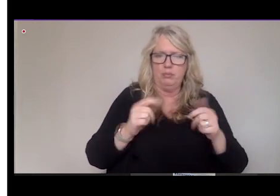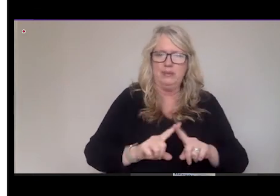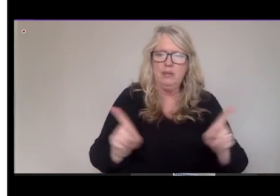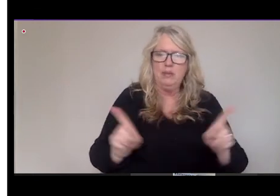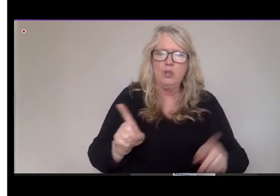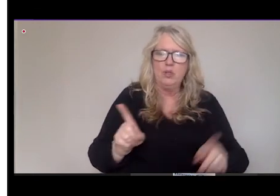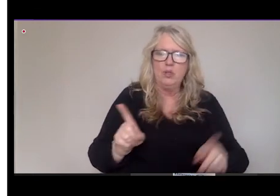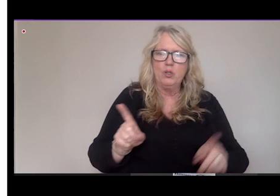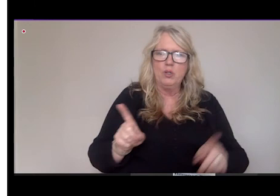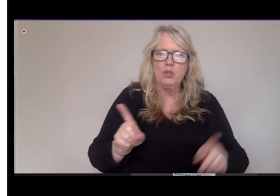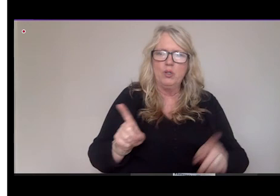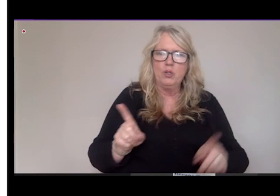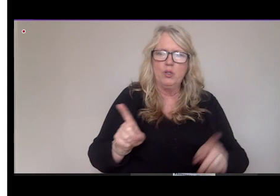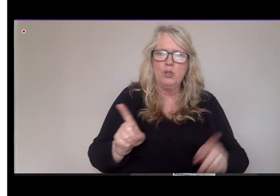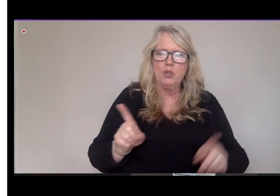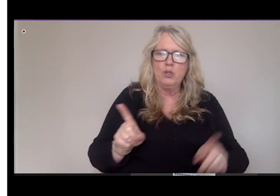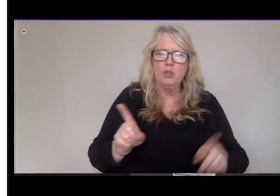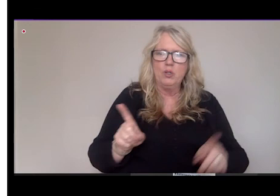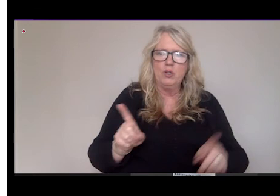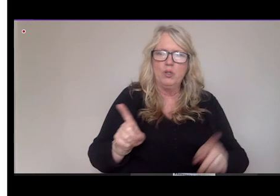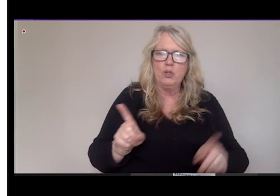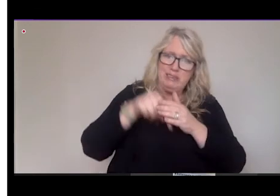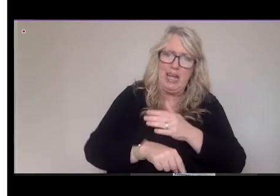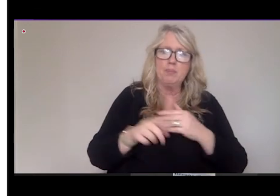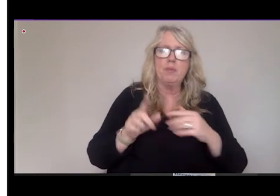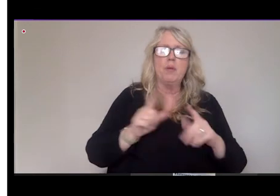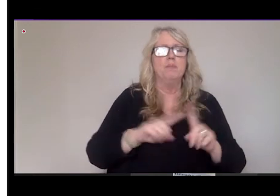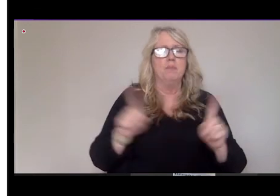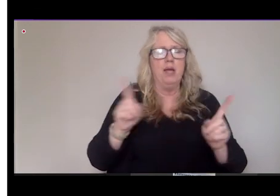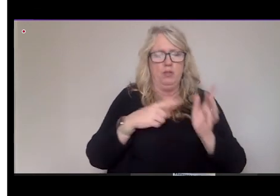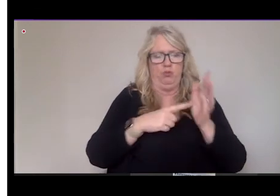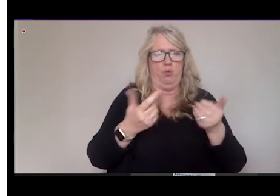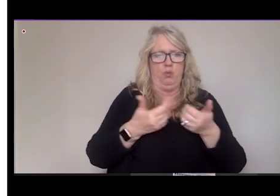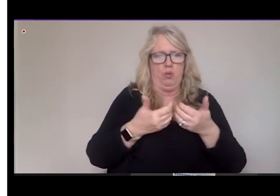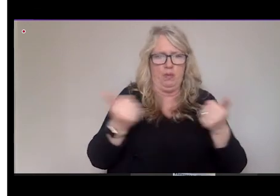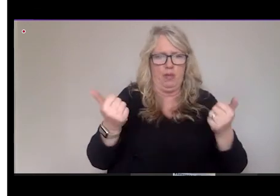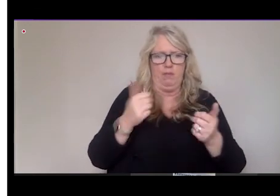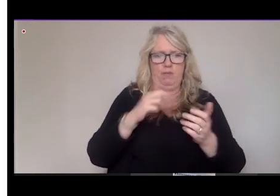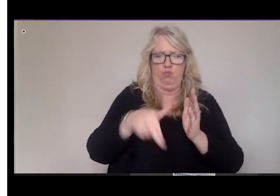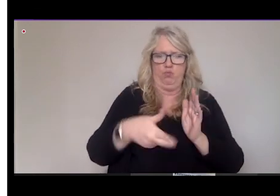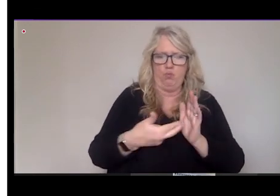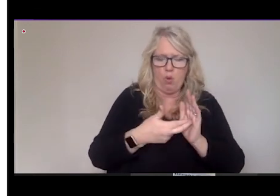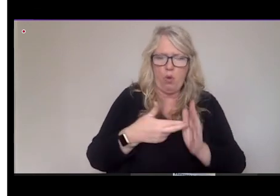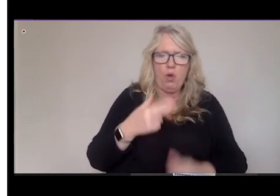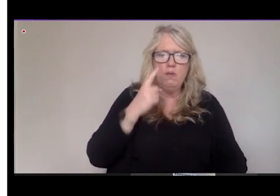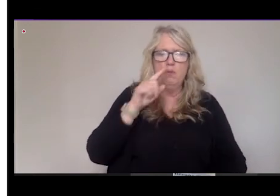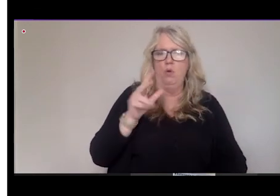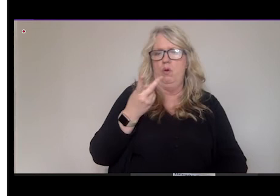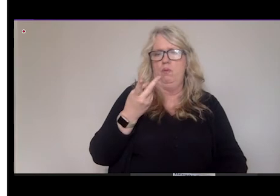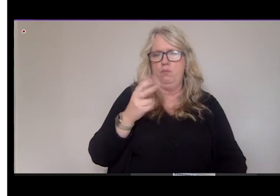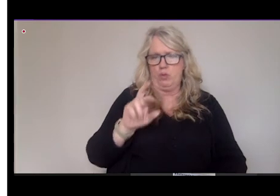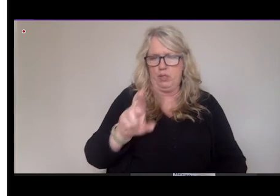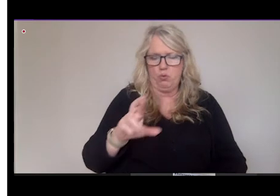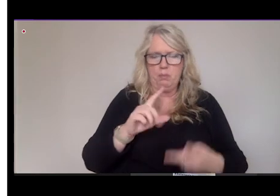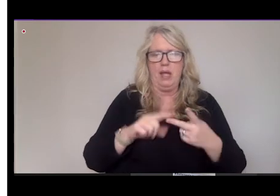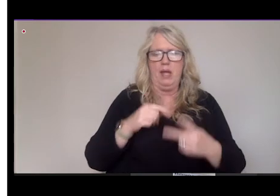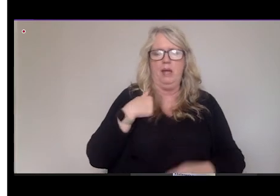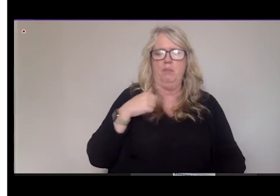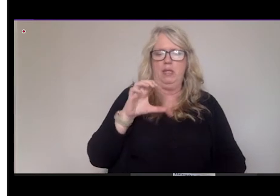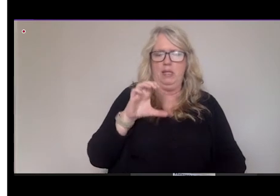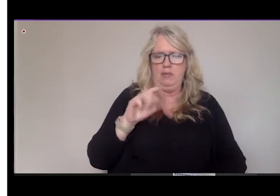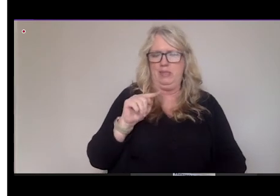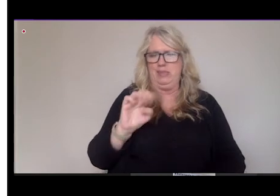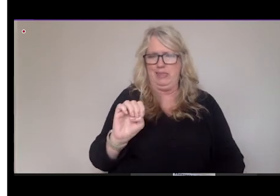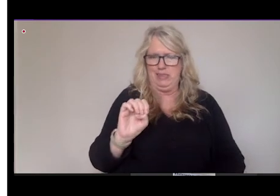it delineated not in great depth, but it delineated a role of